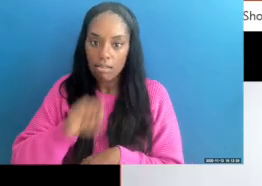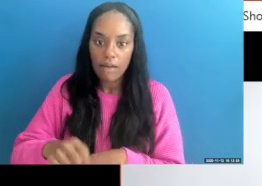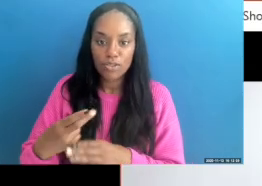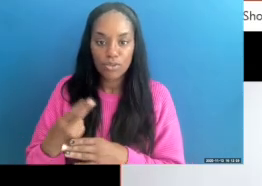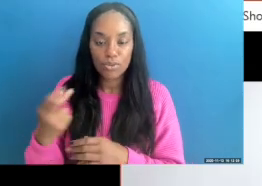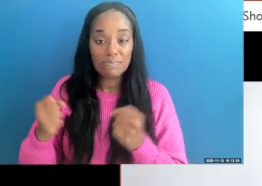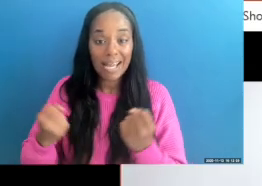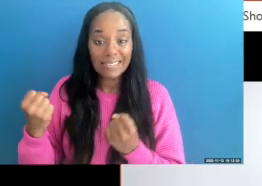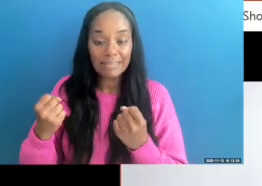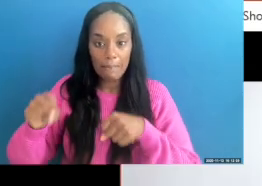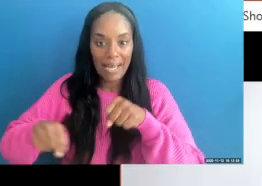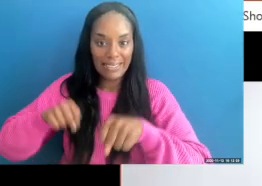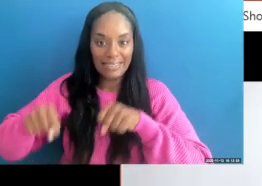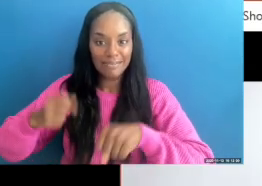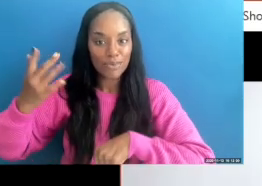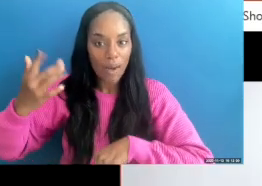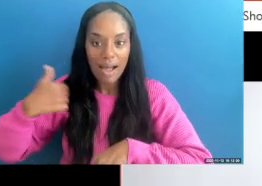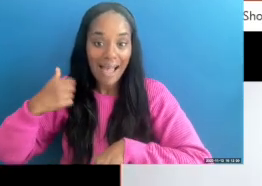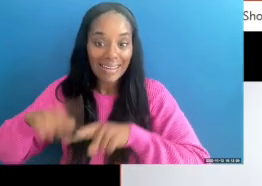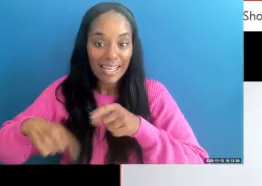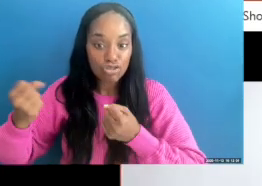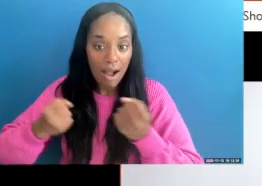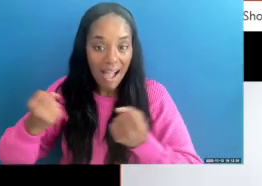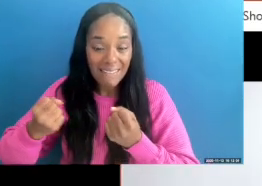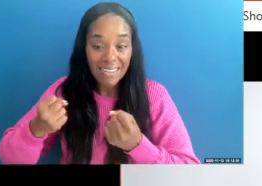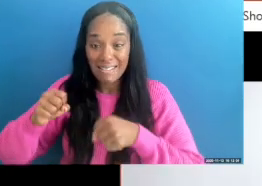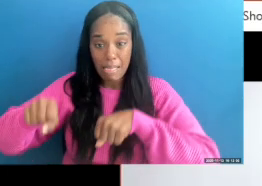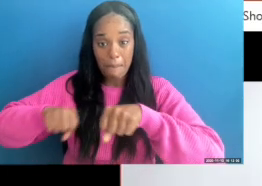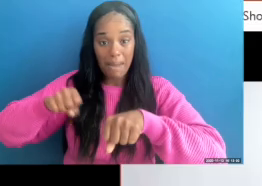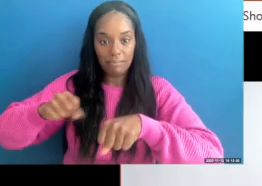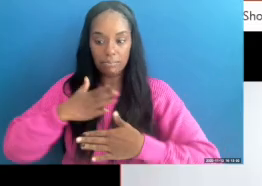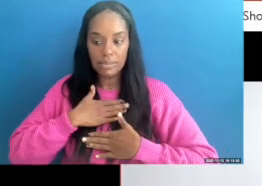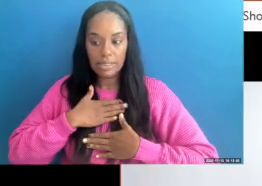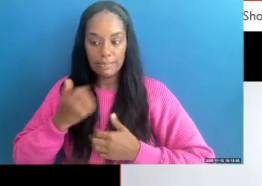use bikes since I don't know how to drive. Basically, that is my car.